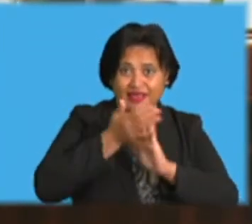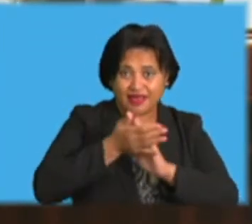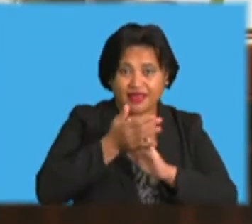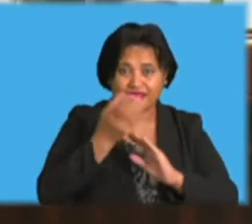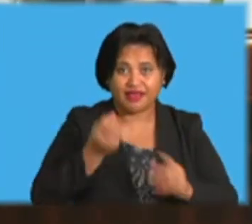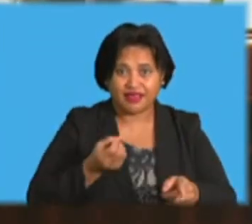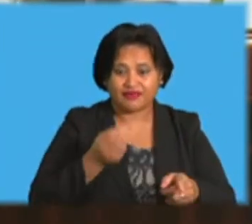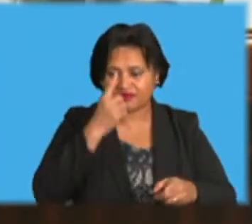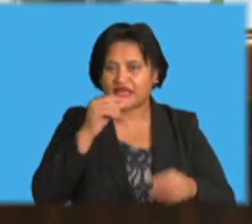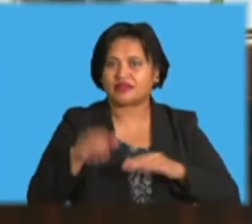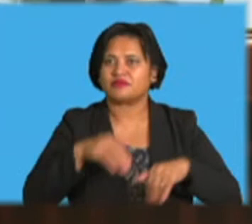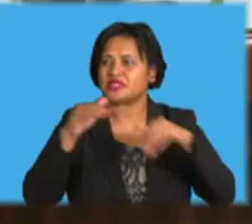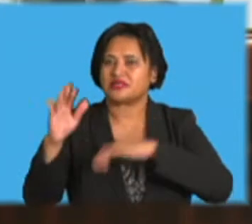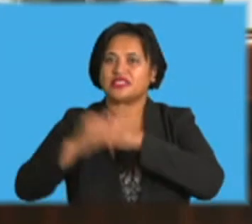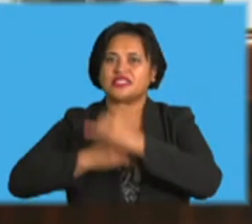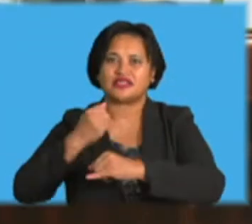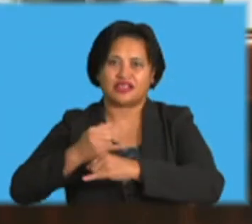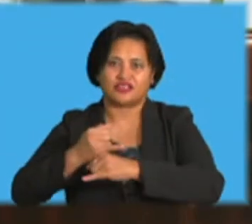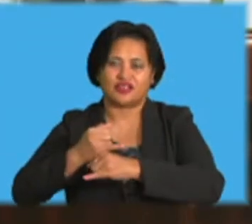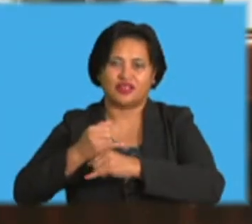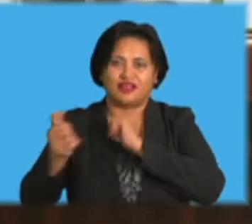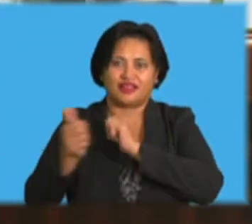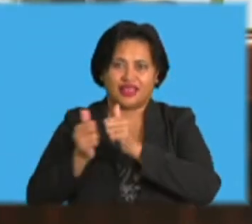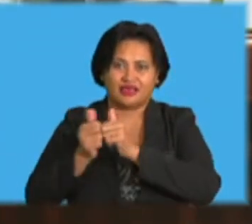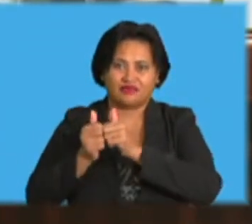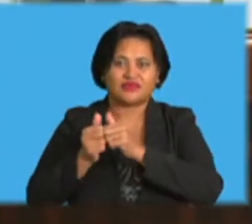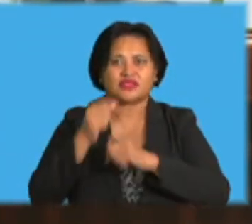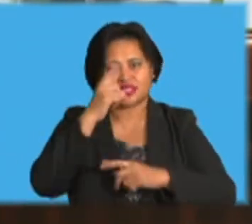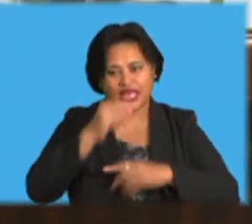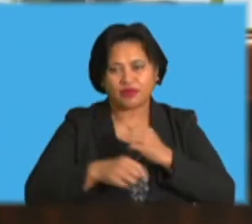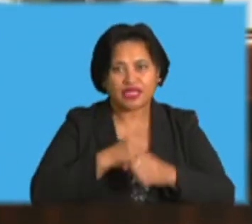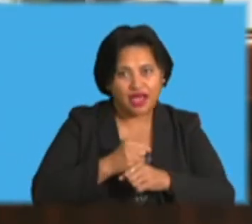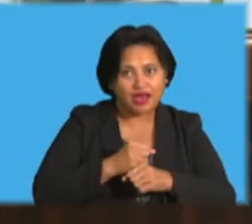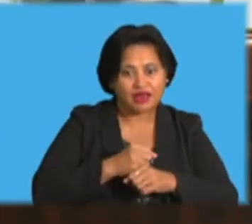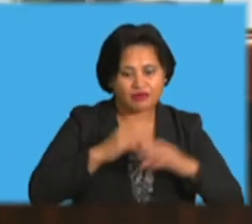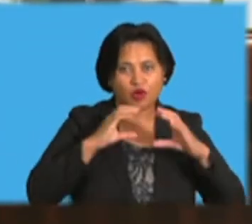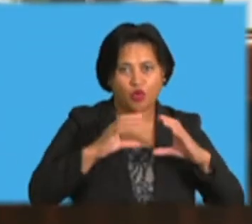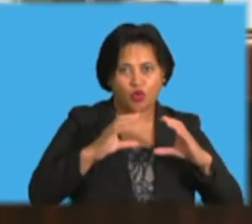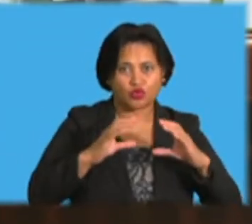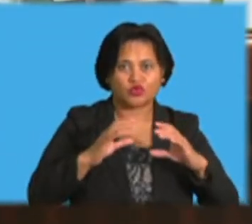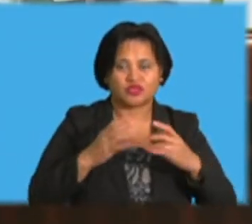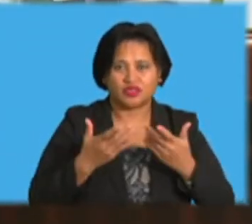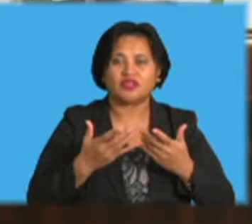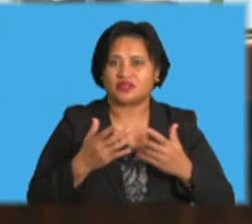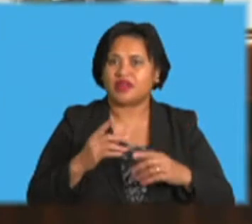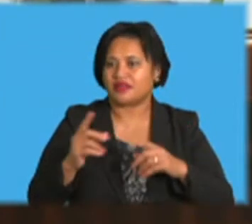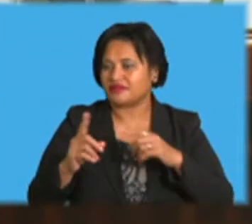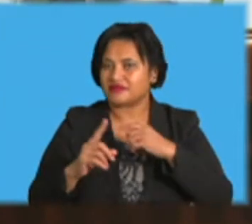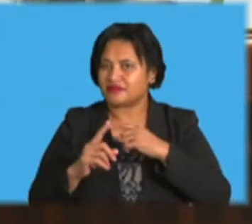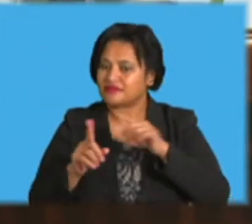in international events, to be coached at the highest level locally, and to train overseas at the